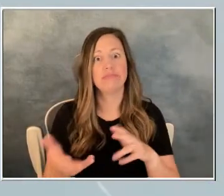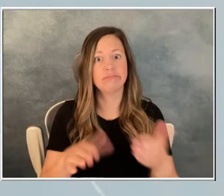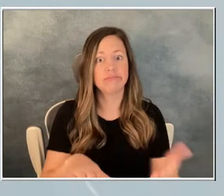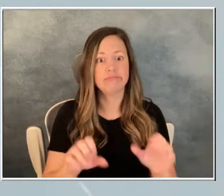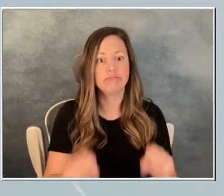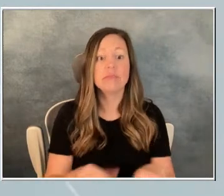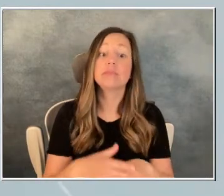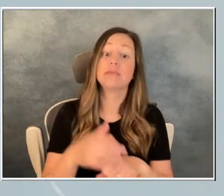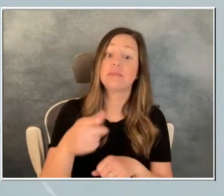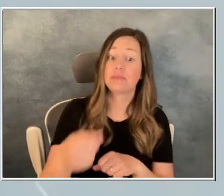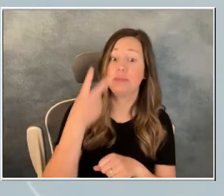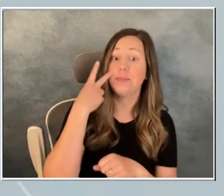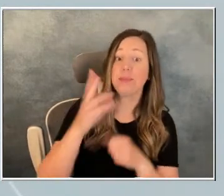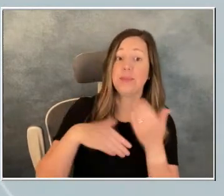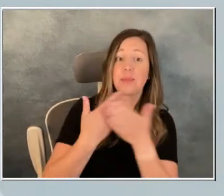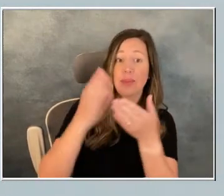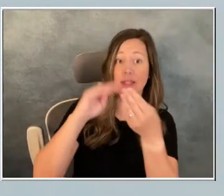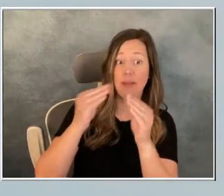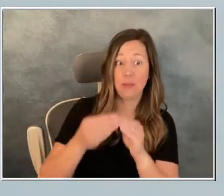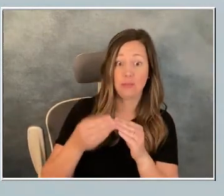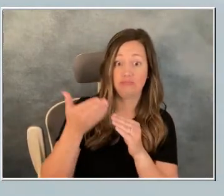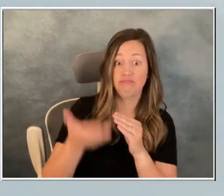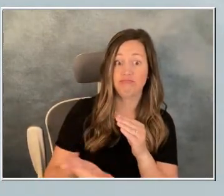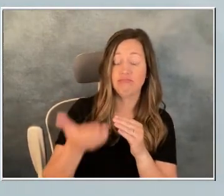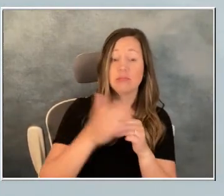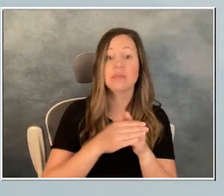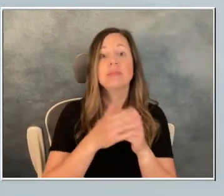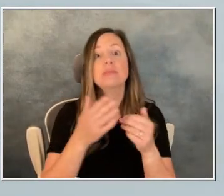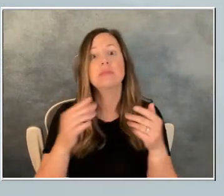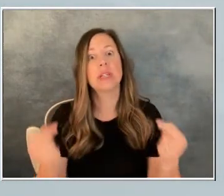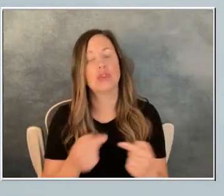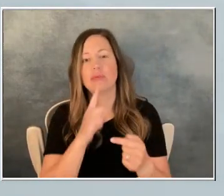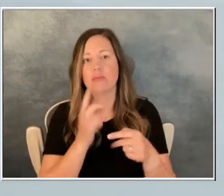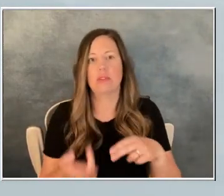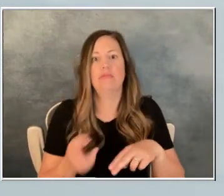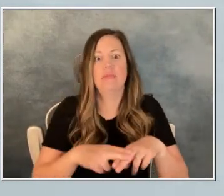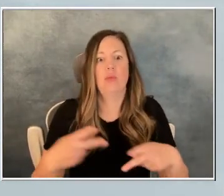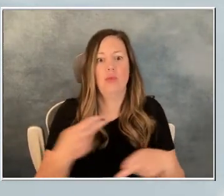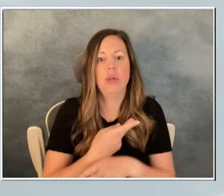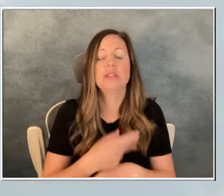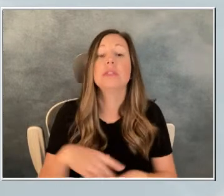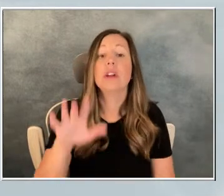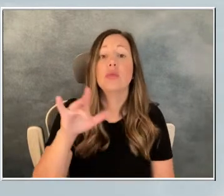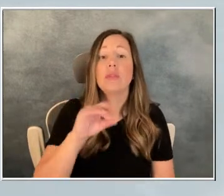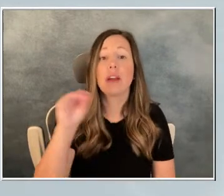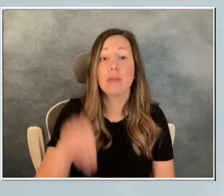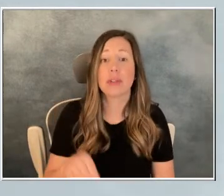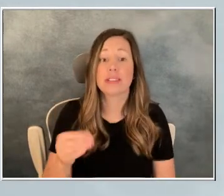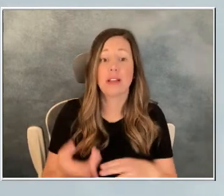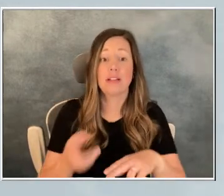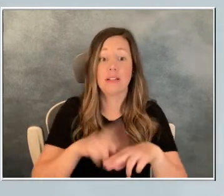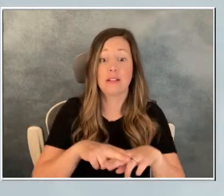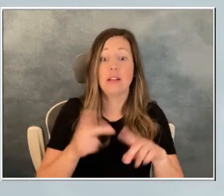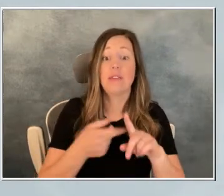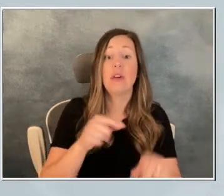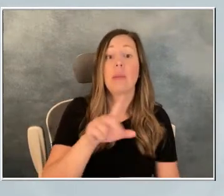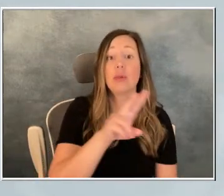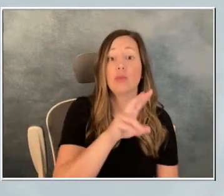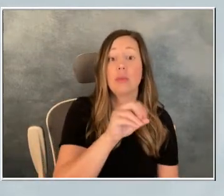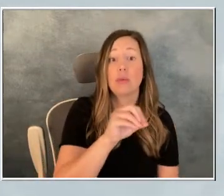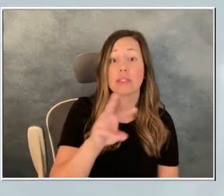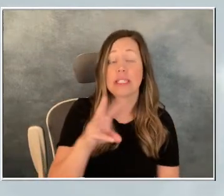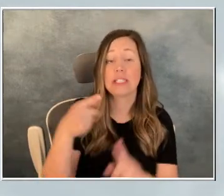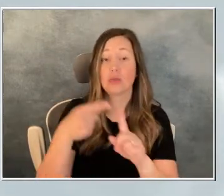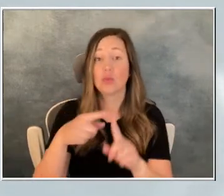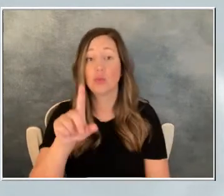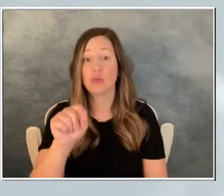Consumer Product Safety Commission, injuries are going up, a 25% increase between 2006 and 2021. Last year,